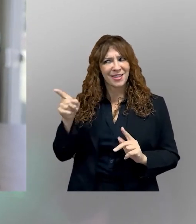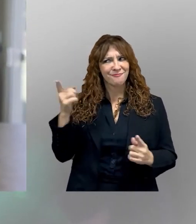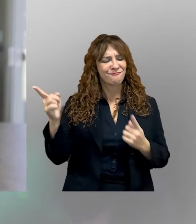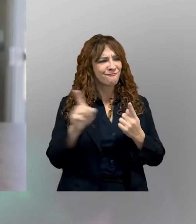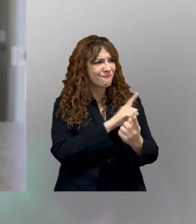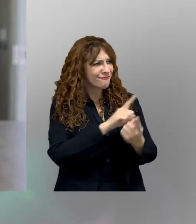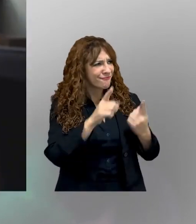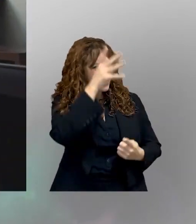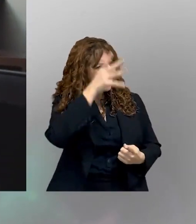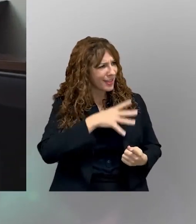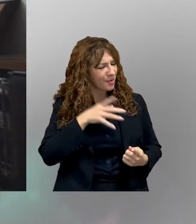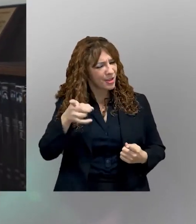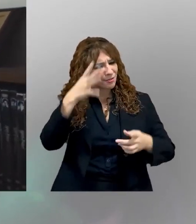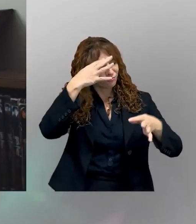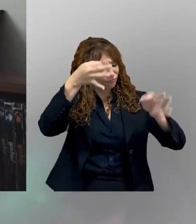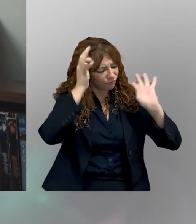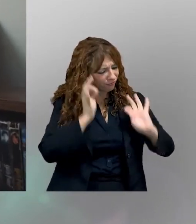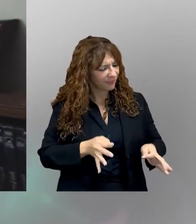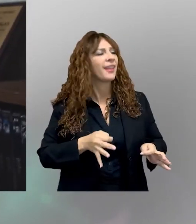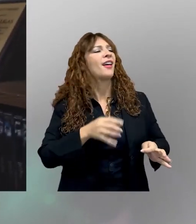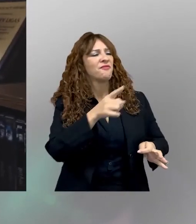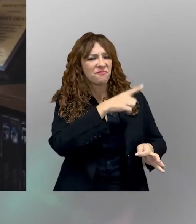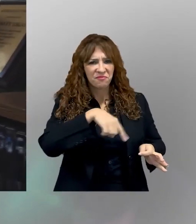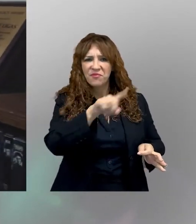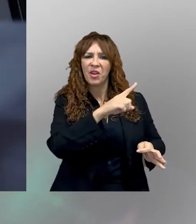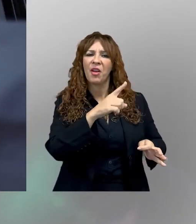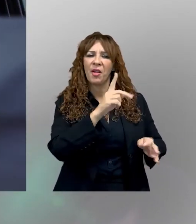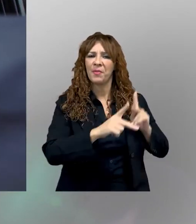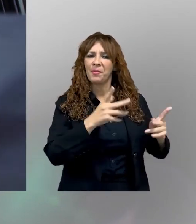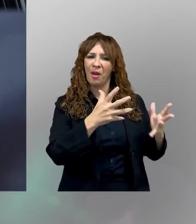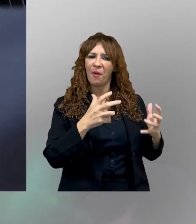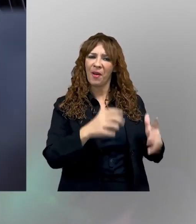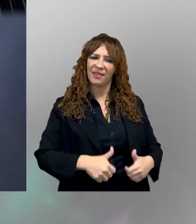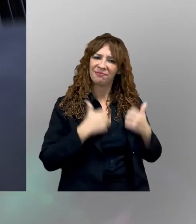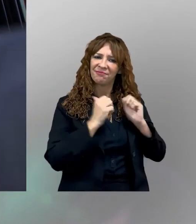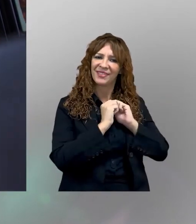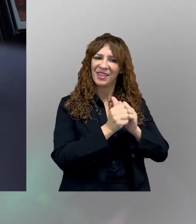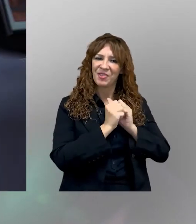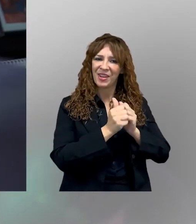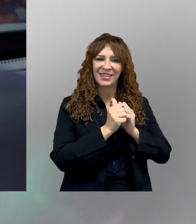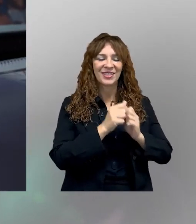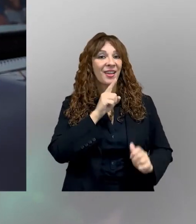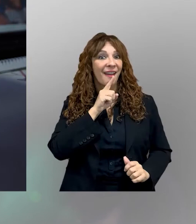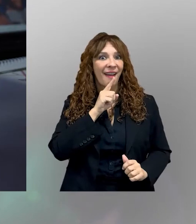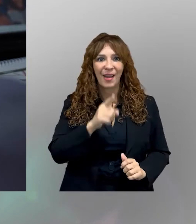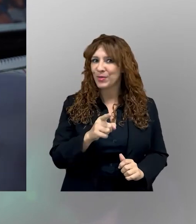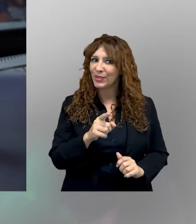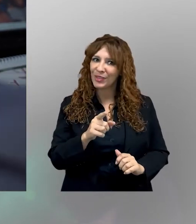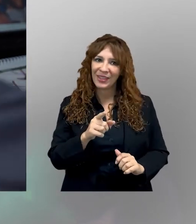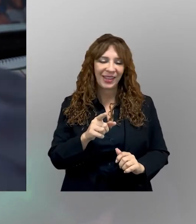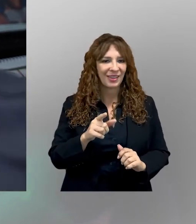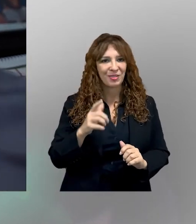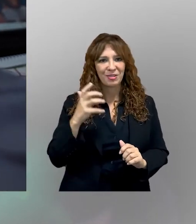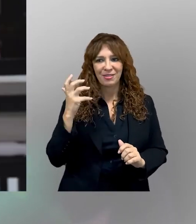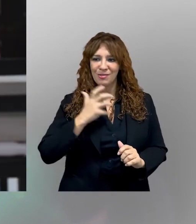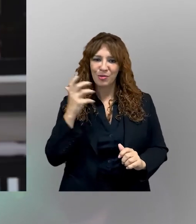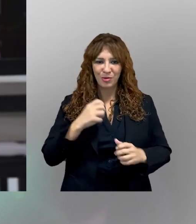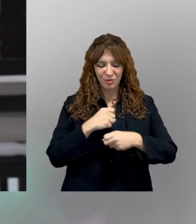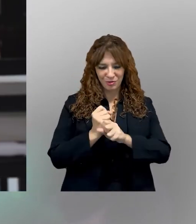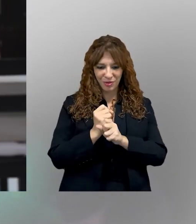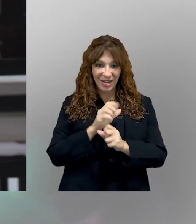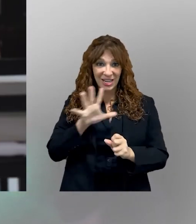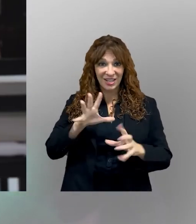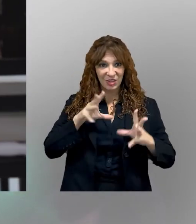these gentlemen and made a decision that that's who he wanted to live with. So he absolutely was on the ground level